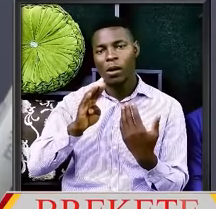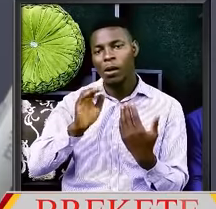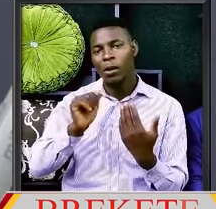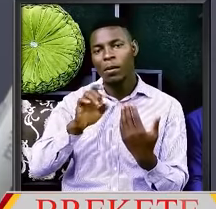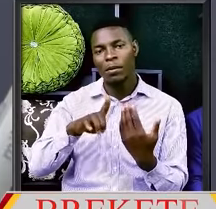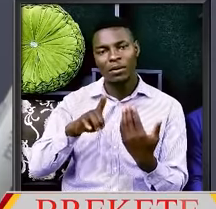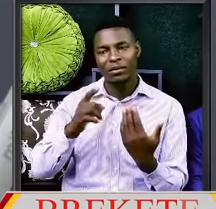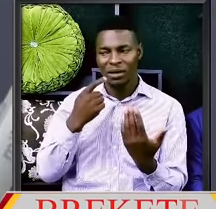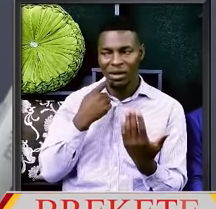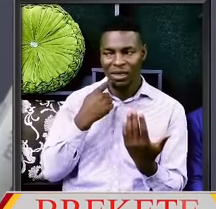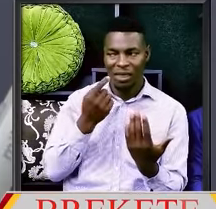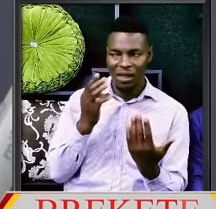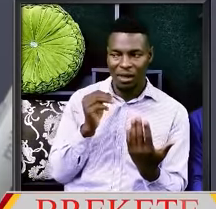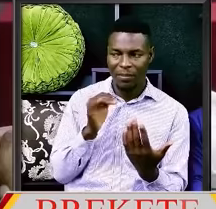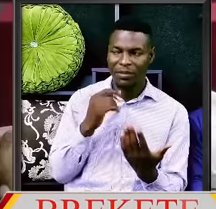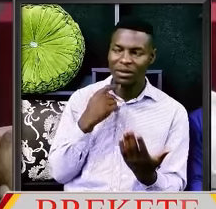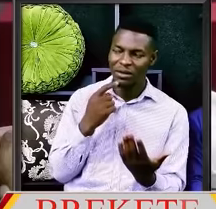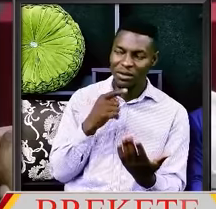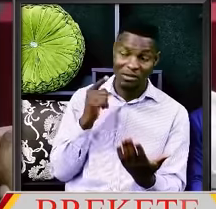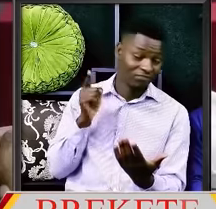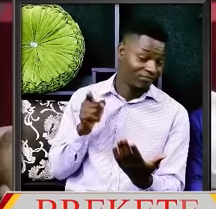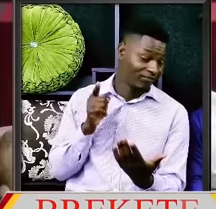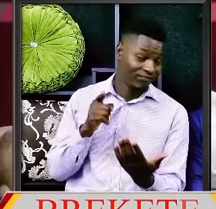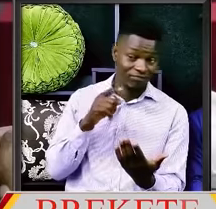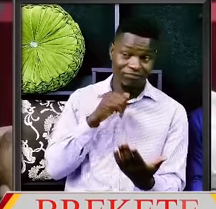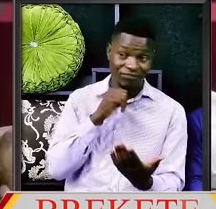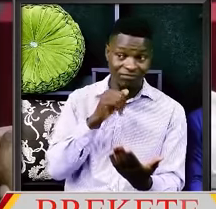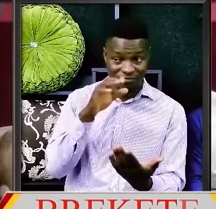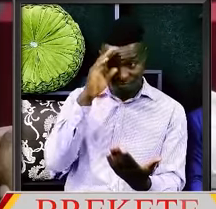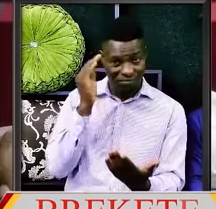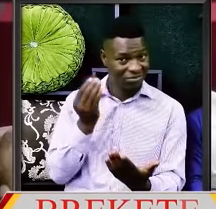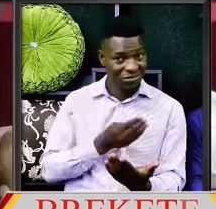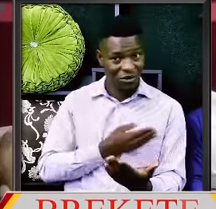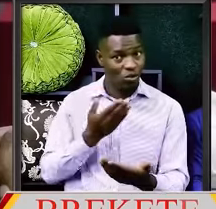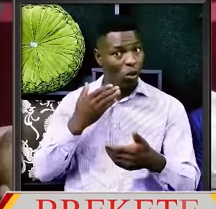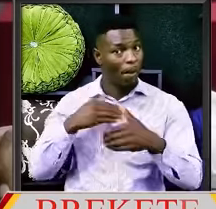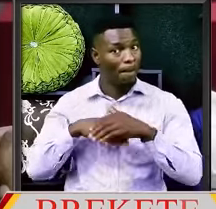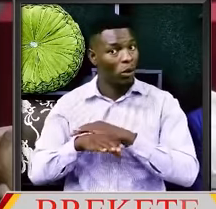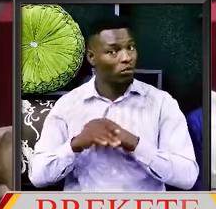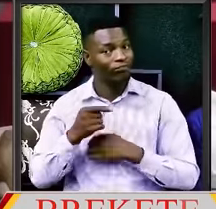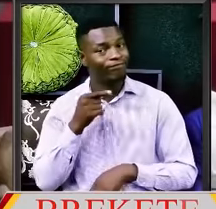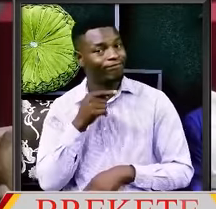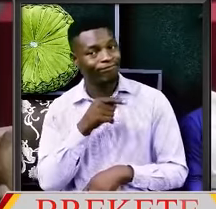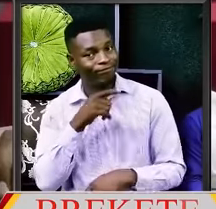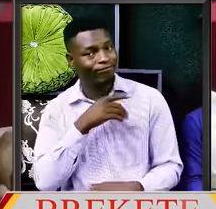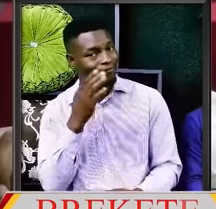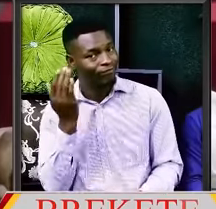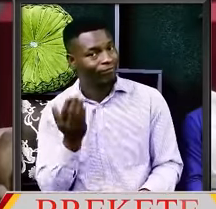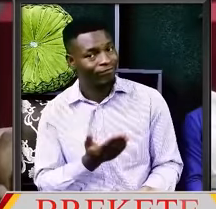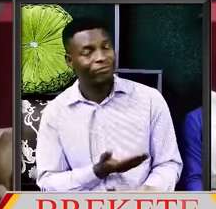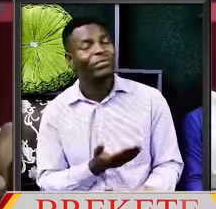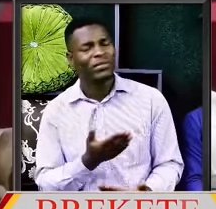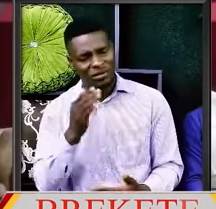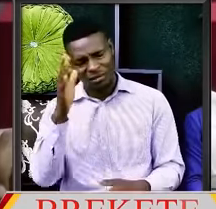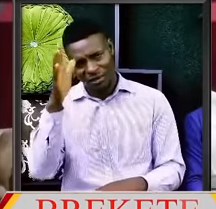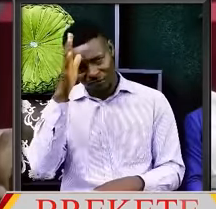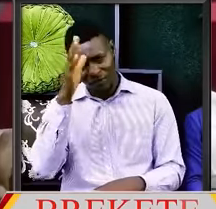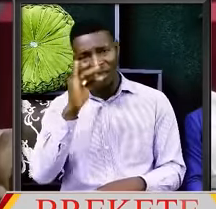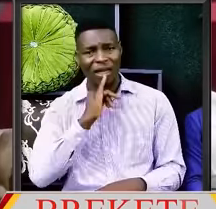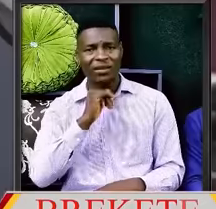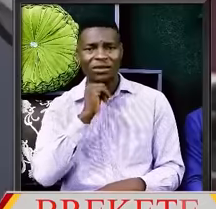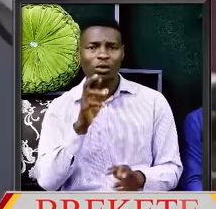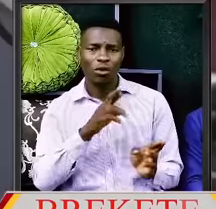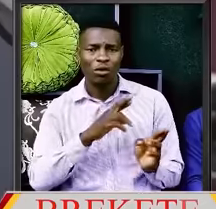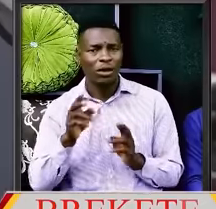and say, this pikin no be your pikin bonam. People okay. Where they around them, okay. And the father is not ready to expose